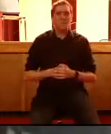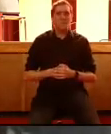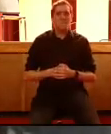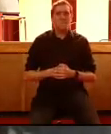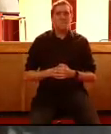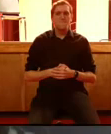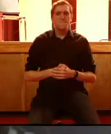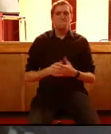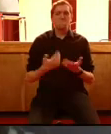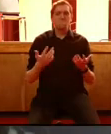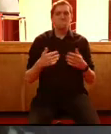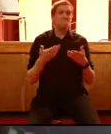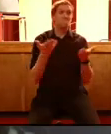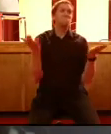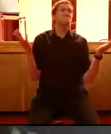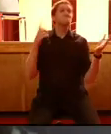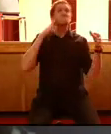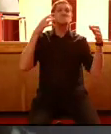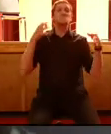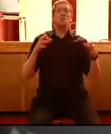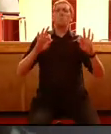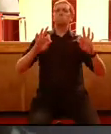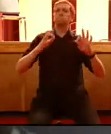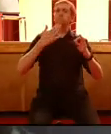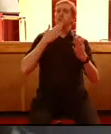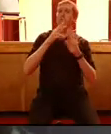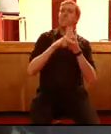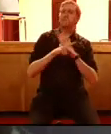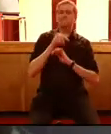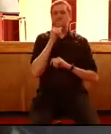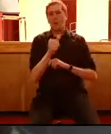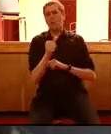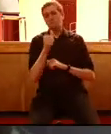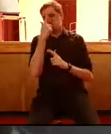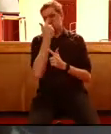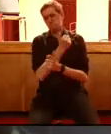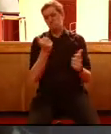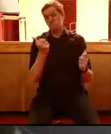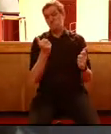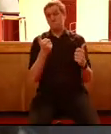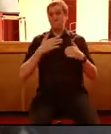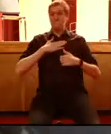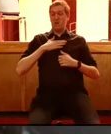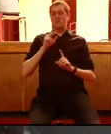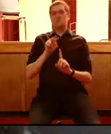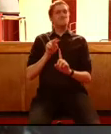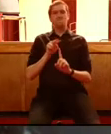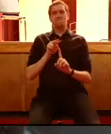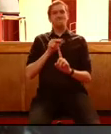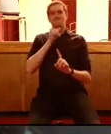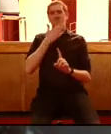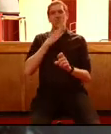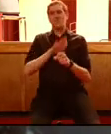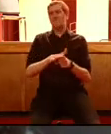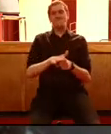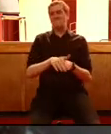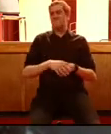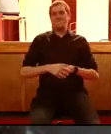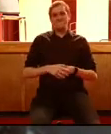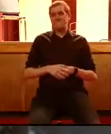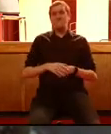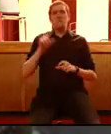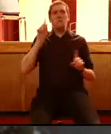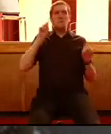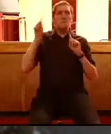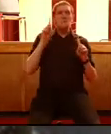you can decide if that's a good policy or procedure to carry, but for me, that's not good enough. And I've heard several stories just